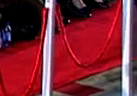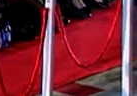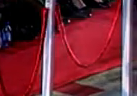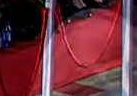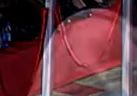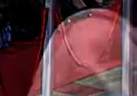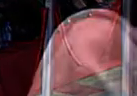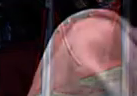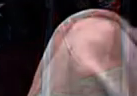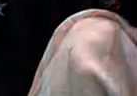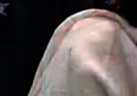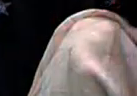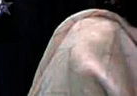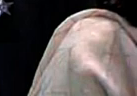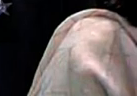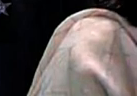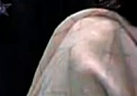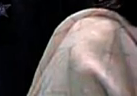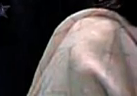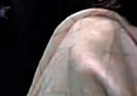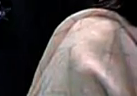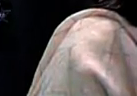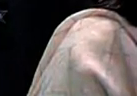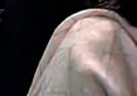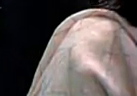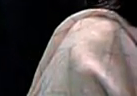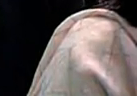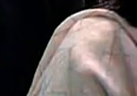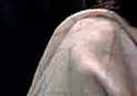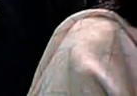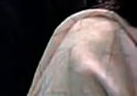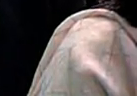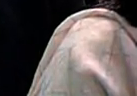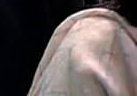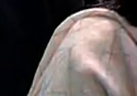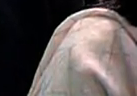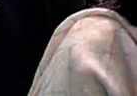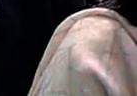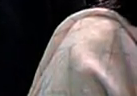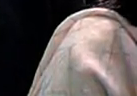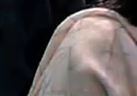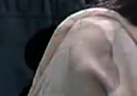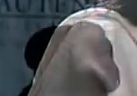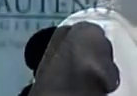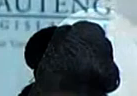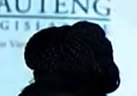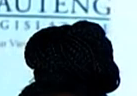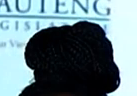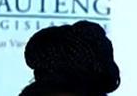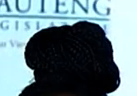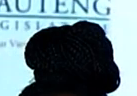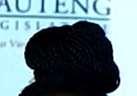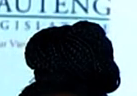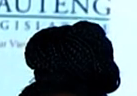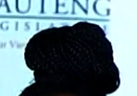province. Everything we do, the schools we build, the clinics we build, we must also ensure that we